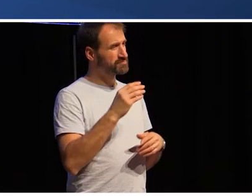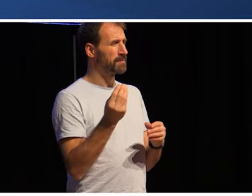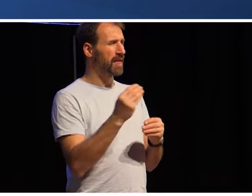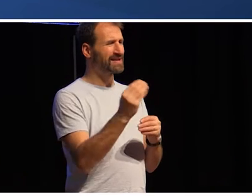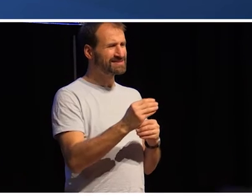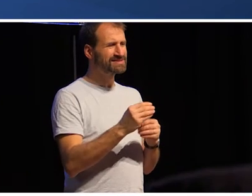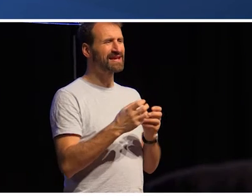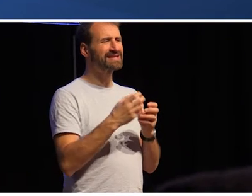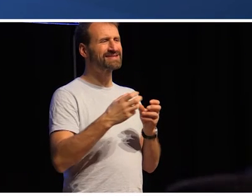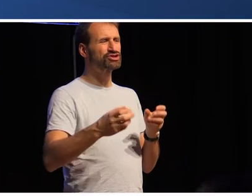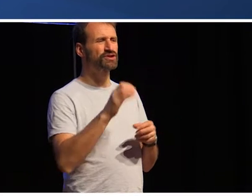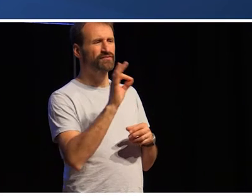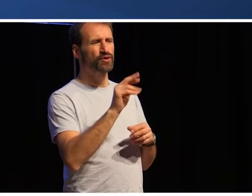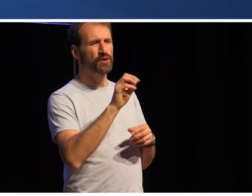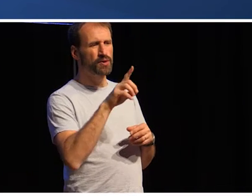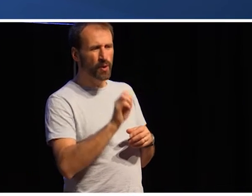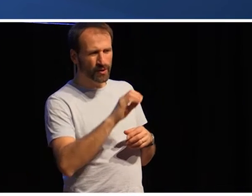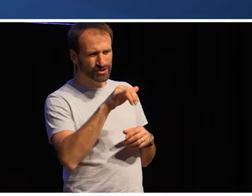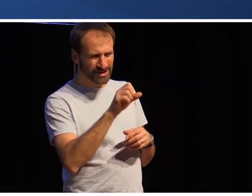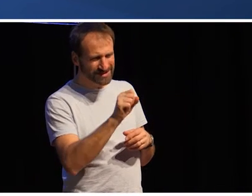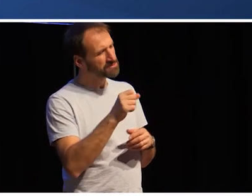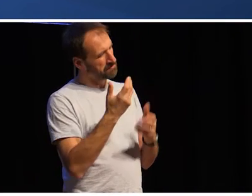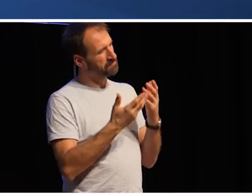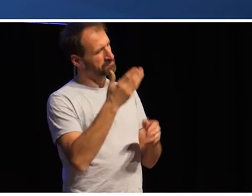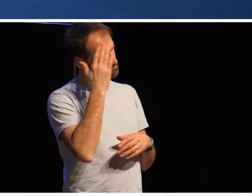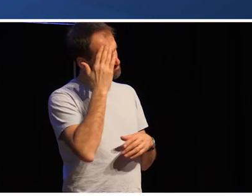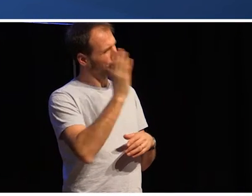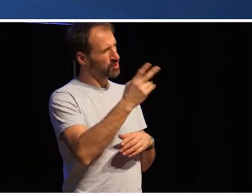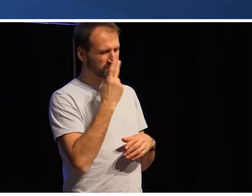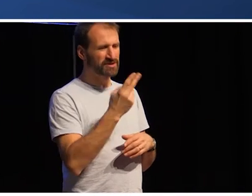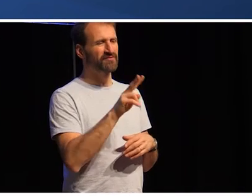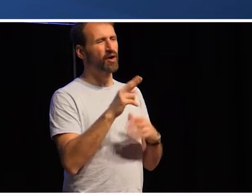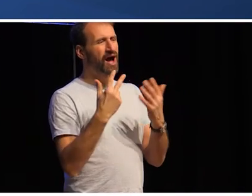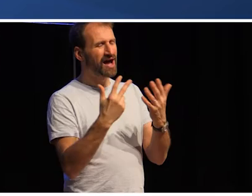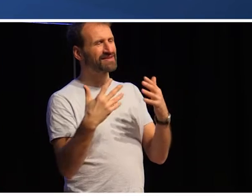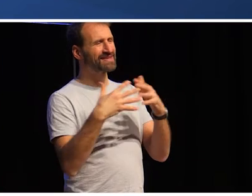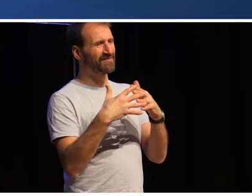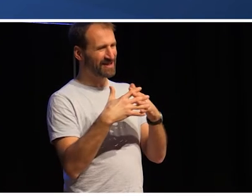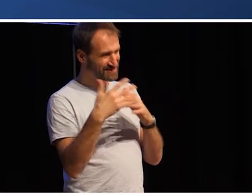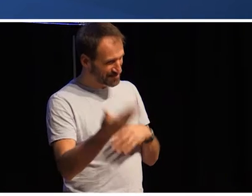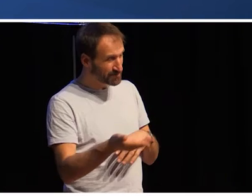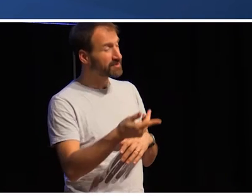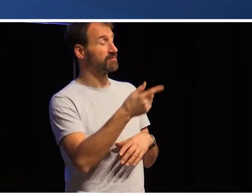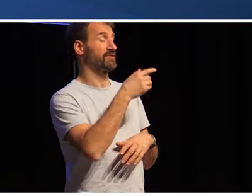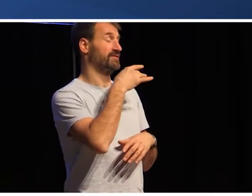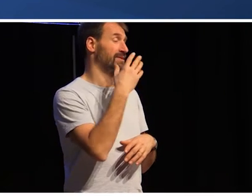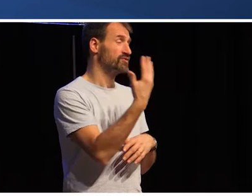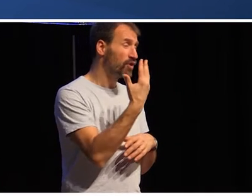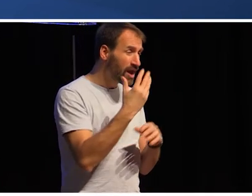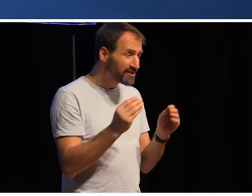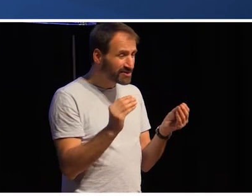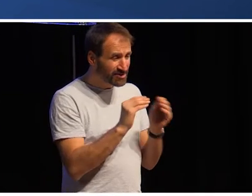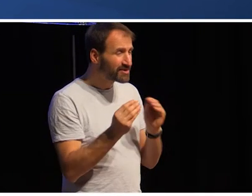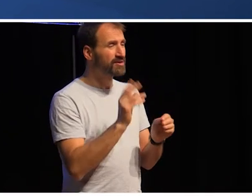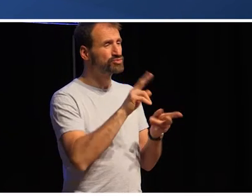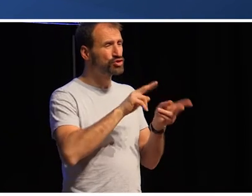the V8 interface. So you basically have to do a lot by hand. You have to translate between the JavaScript types